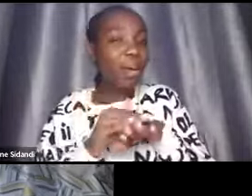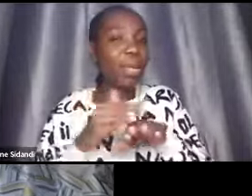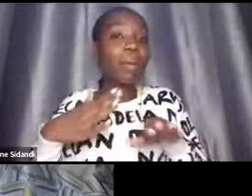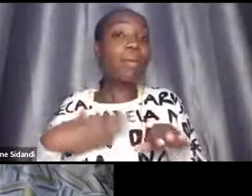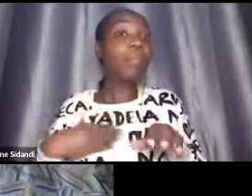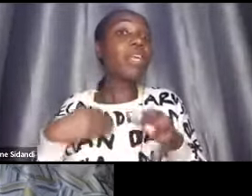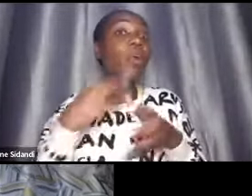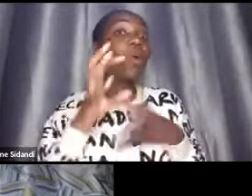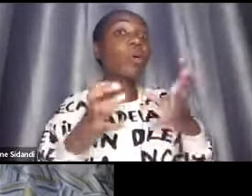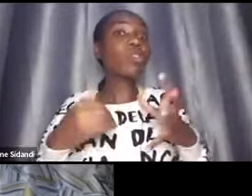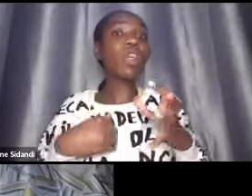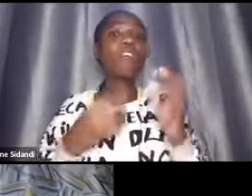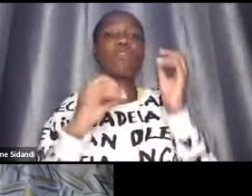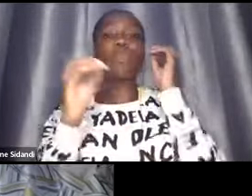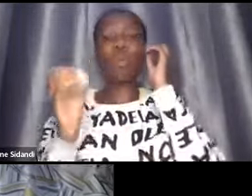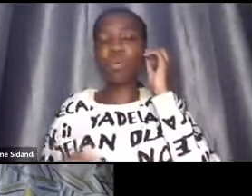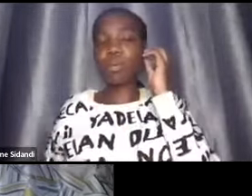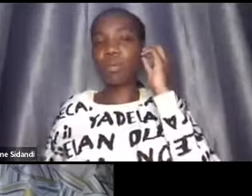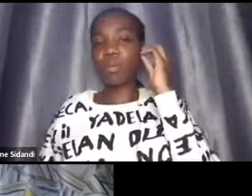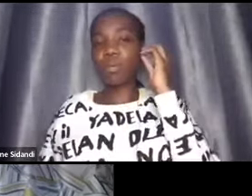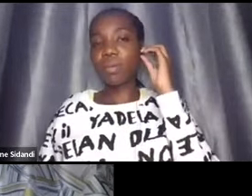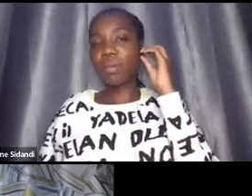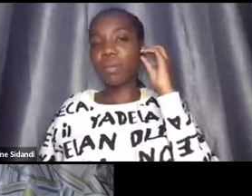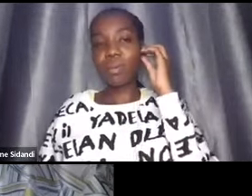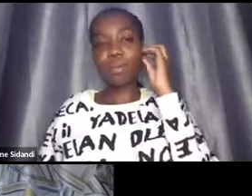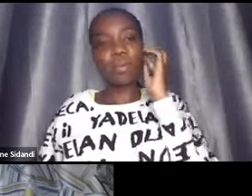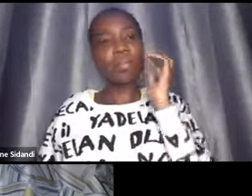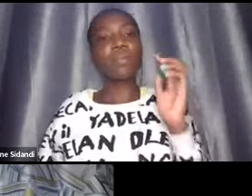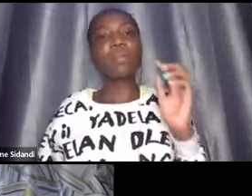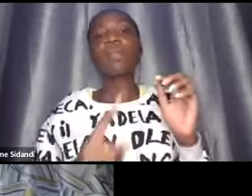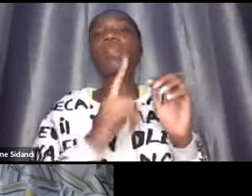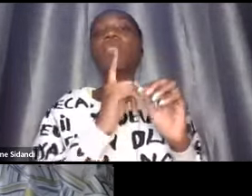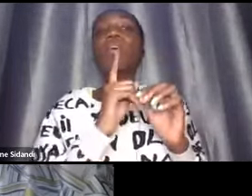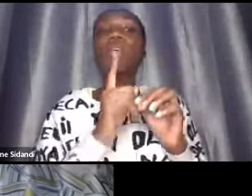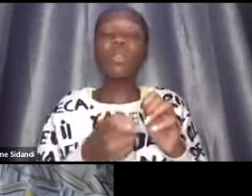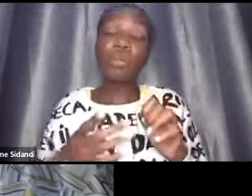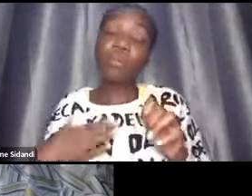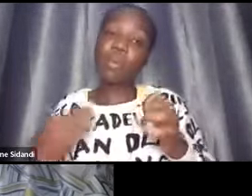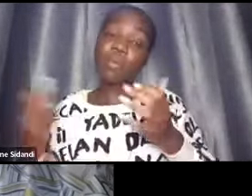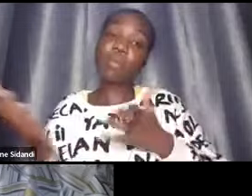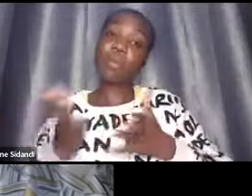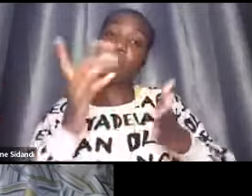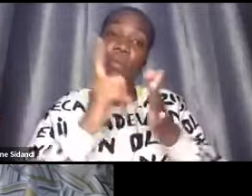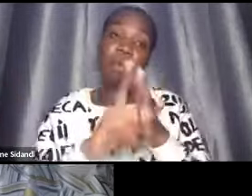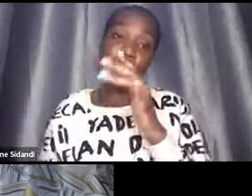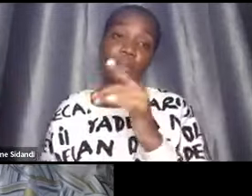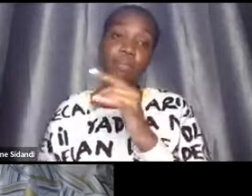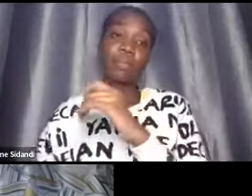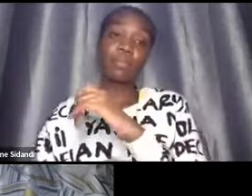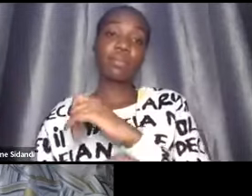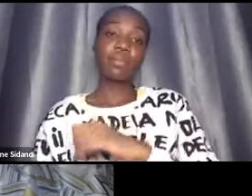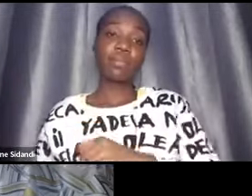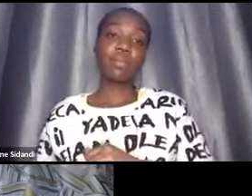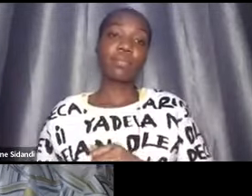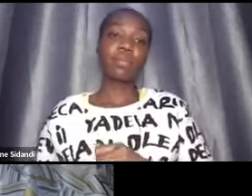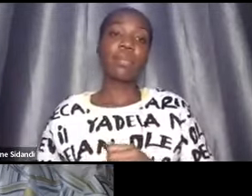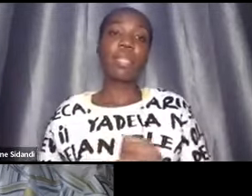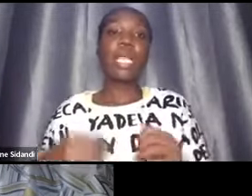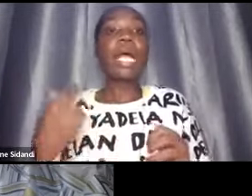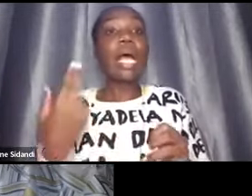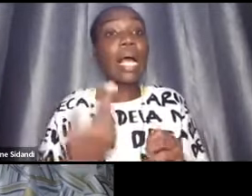to give you. Now, you know, what I'm trying to say, bring about here is that we don't usually